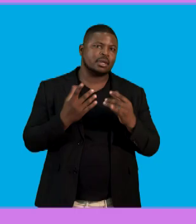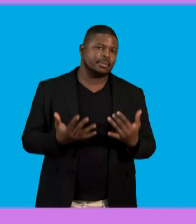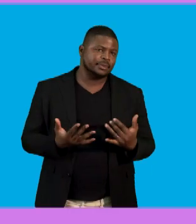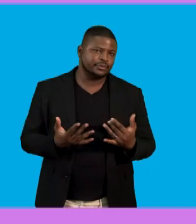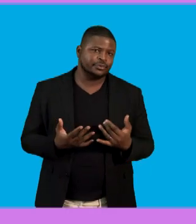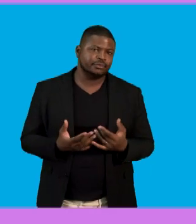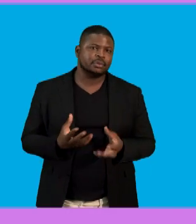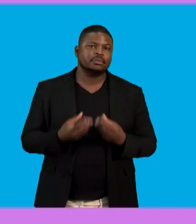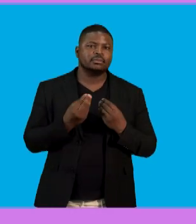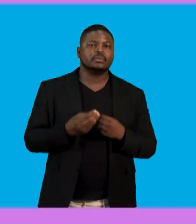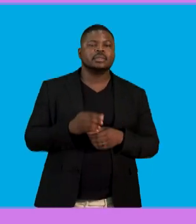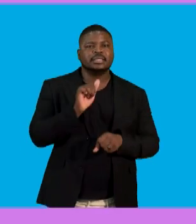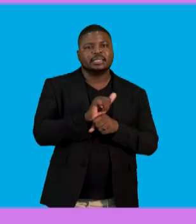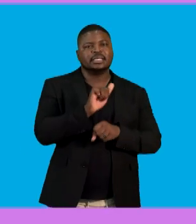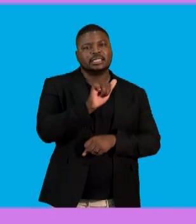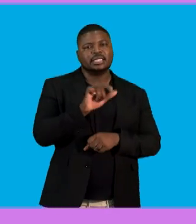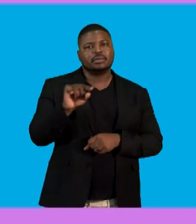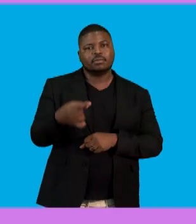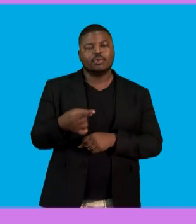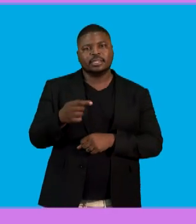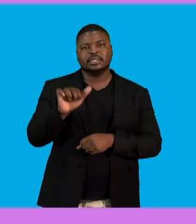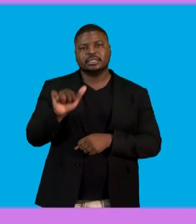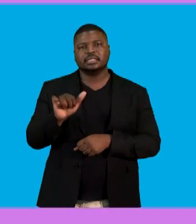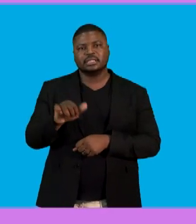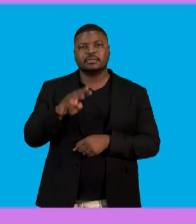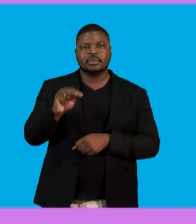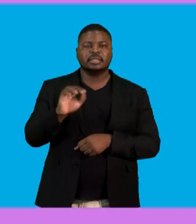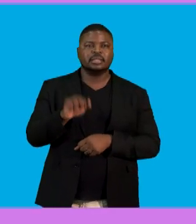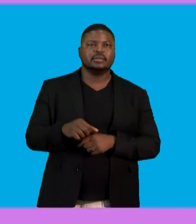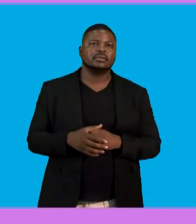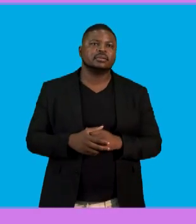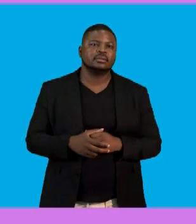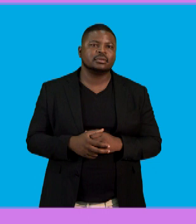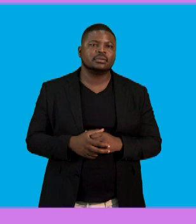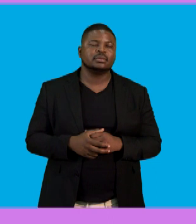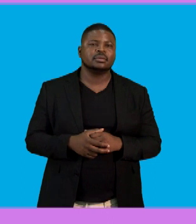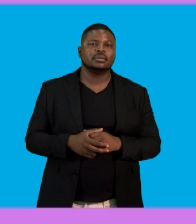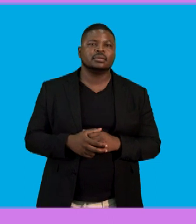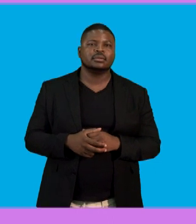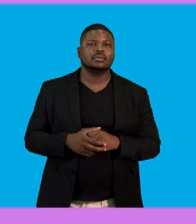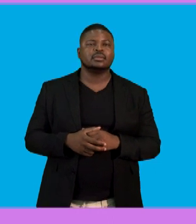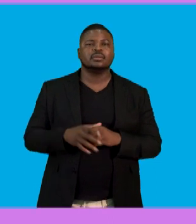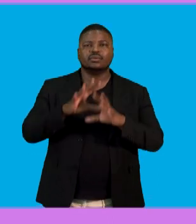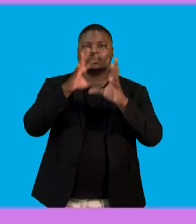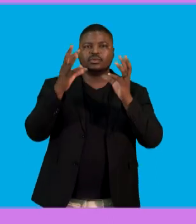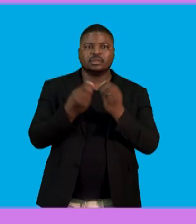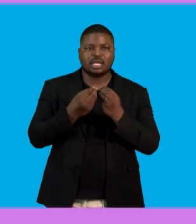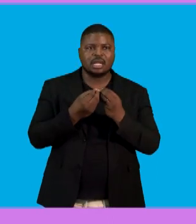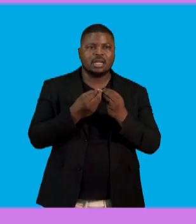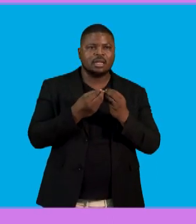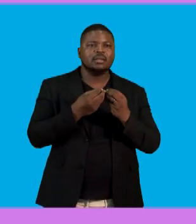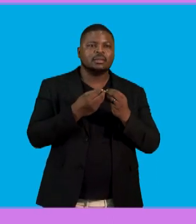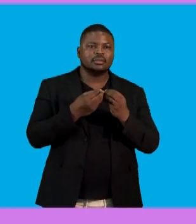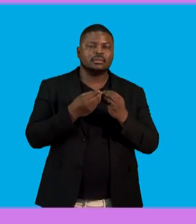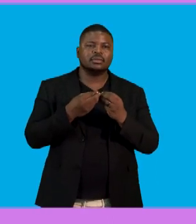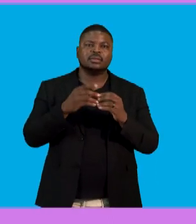getting? I'm getting 16.6 meters. So this means this is the total length of this, the